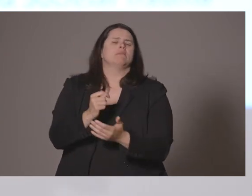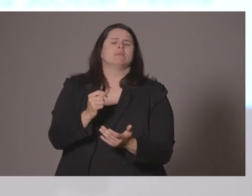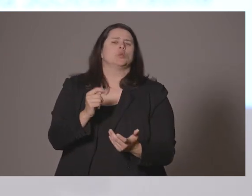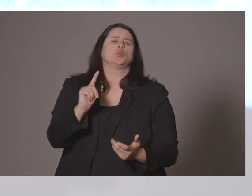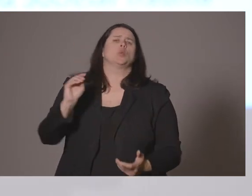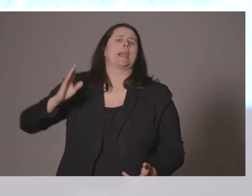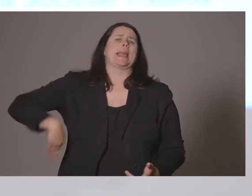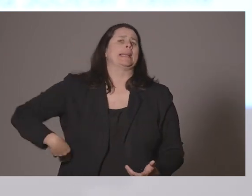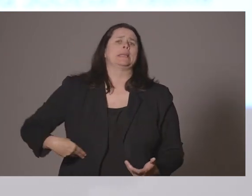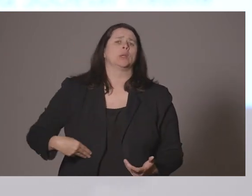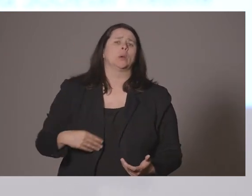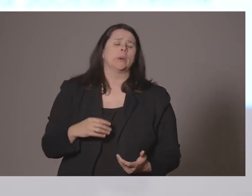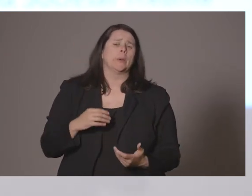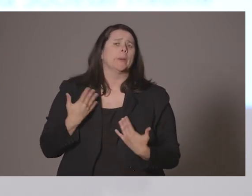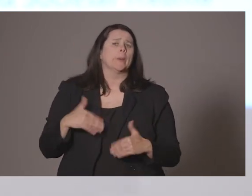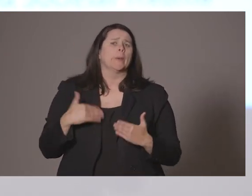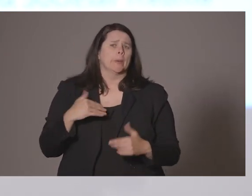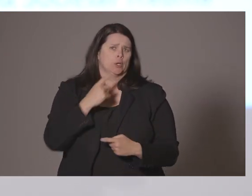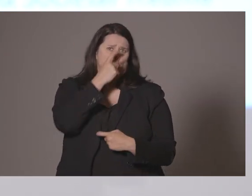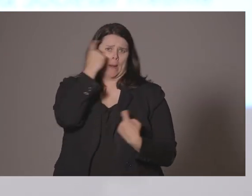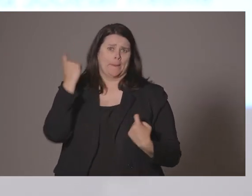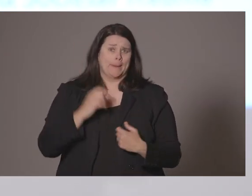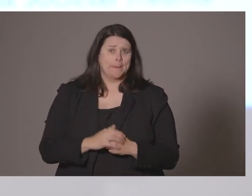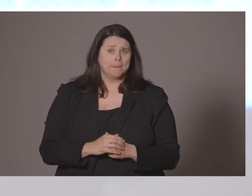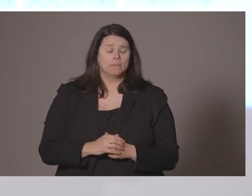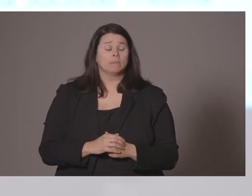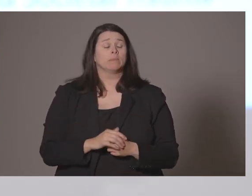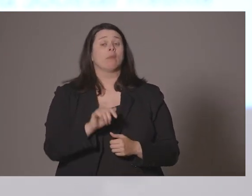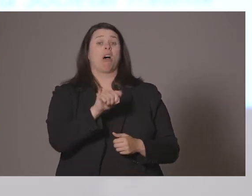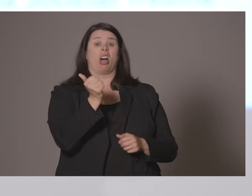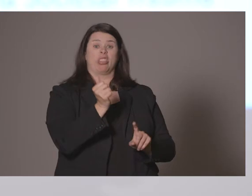has also been a historical pattern of